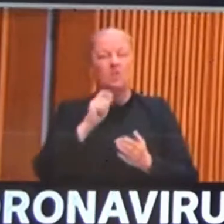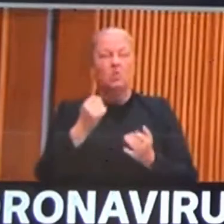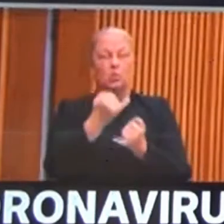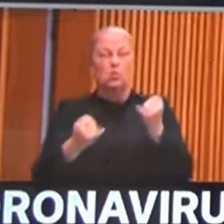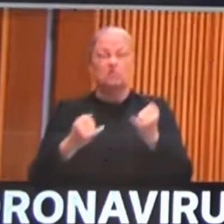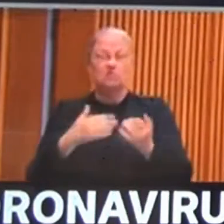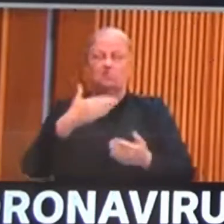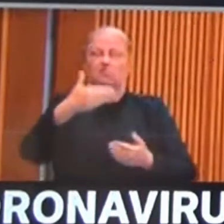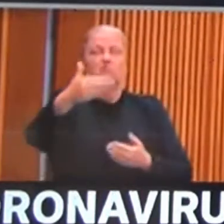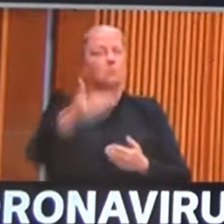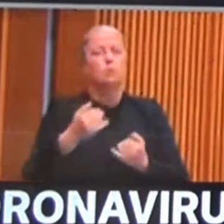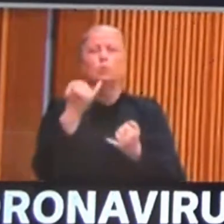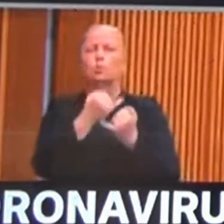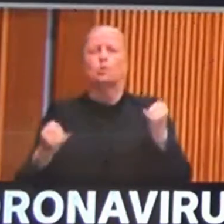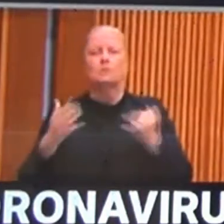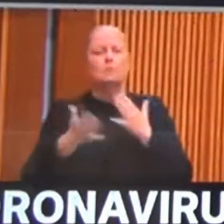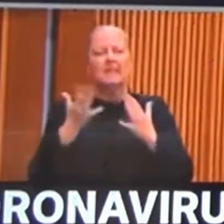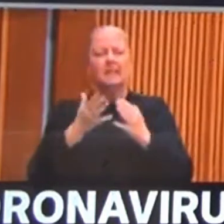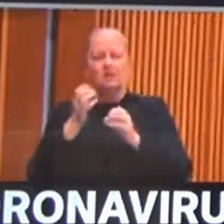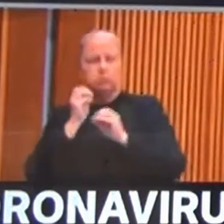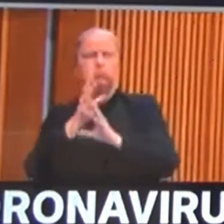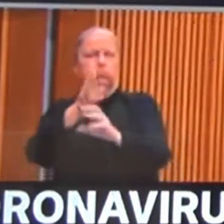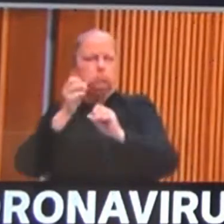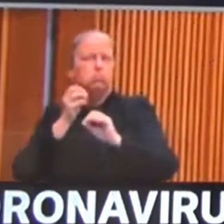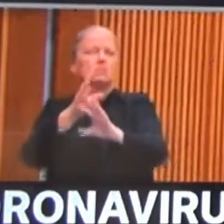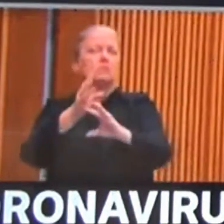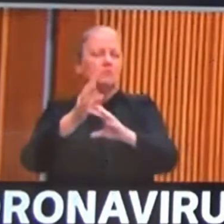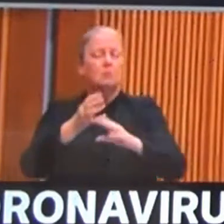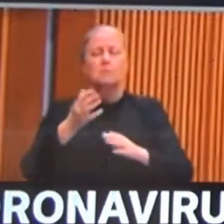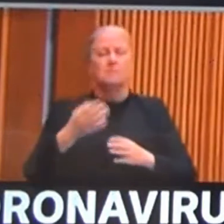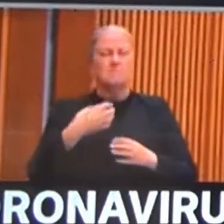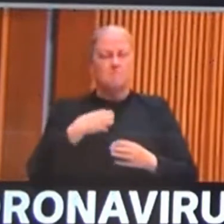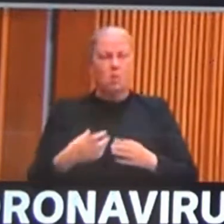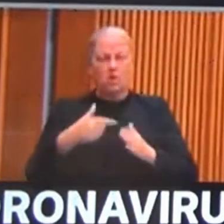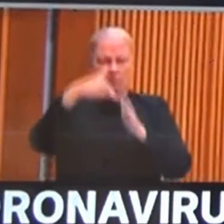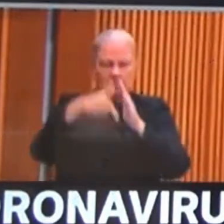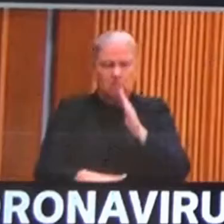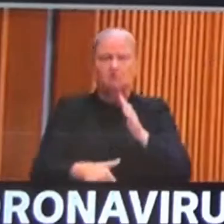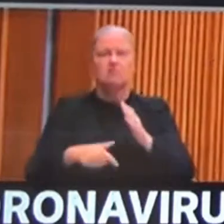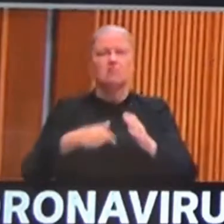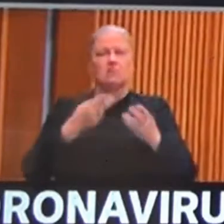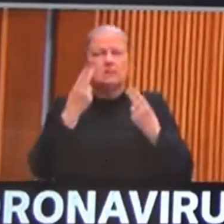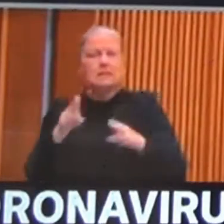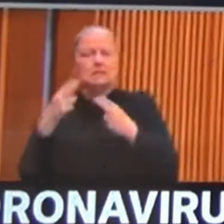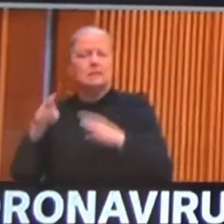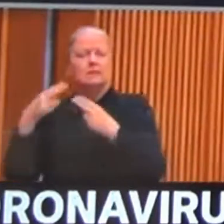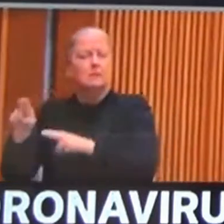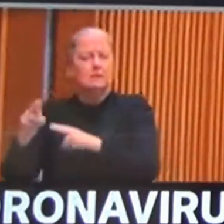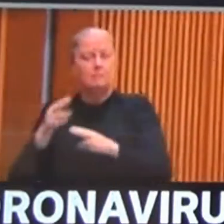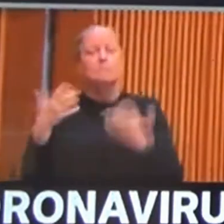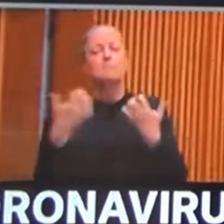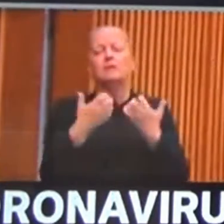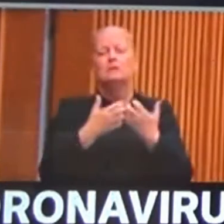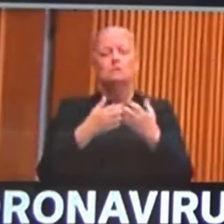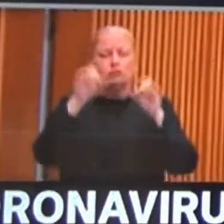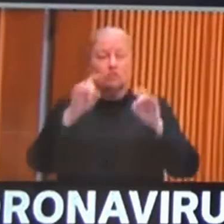down the road, with worse outcomes, more complications, more morbidity, and indeed many Australians will